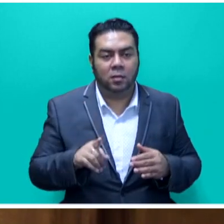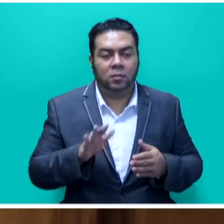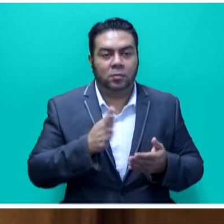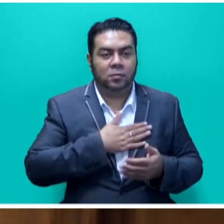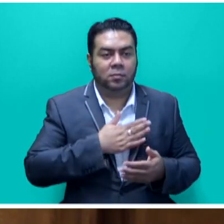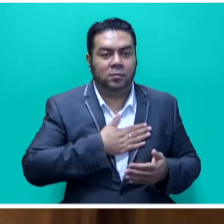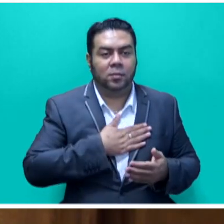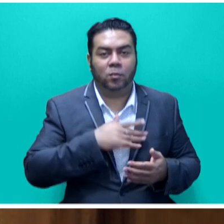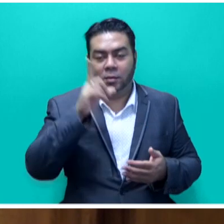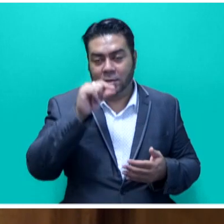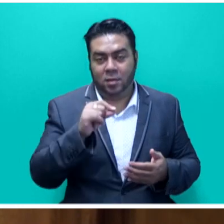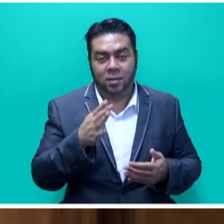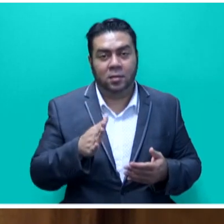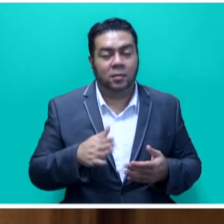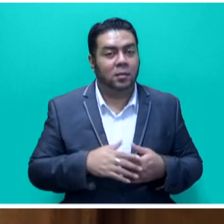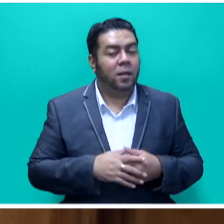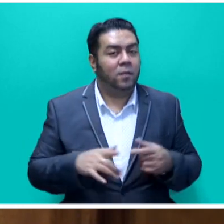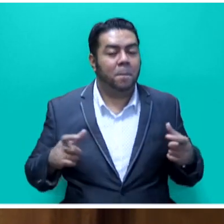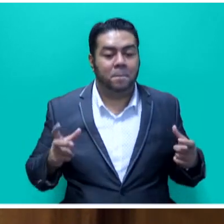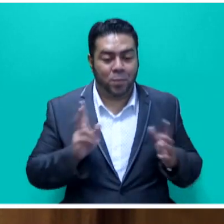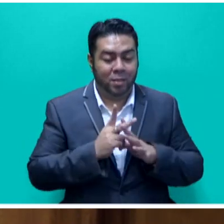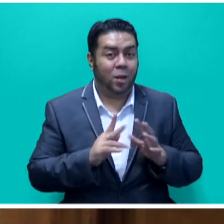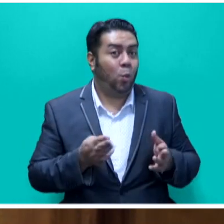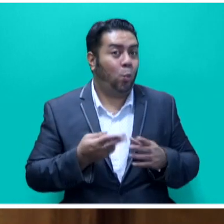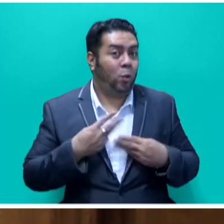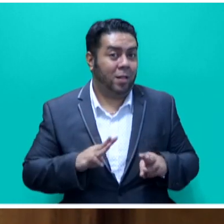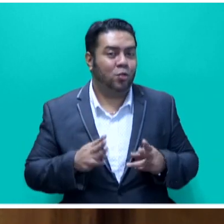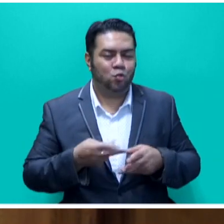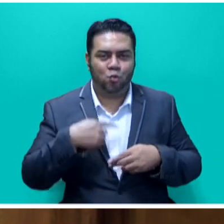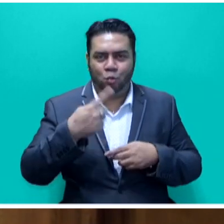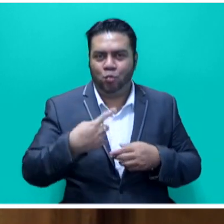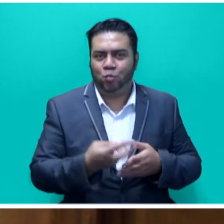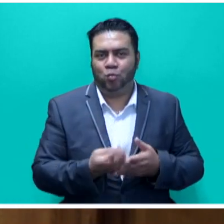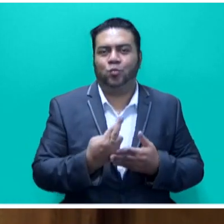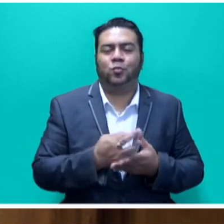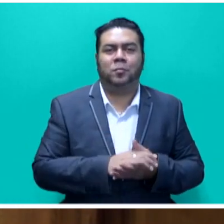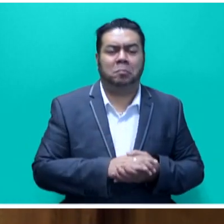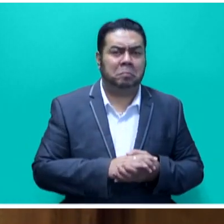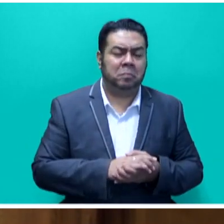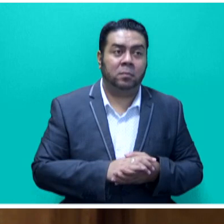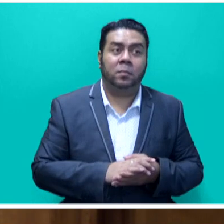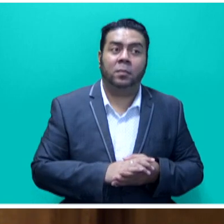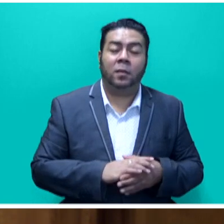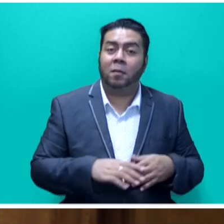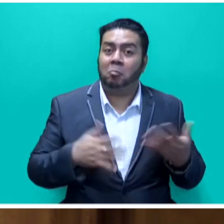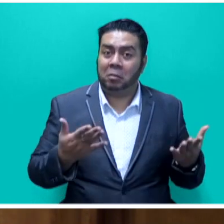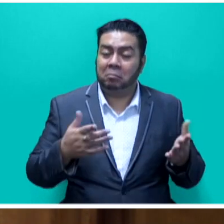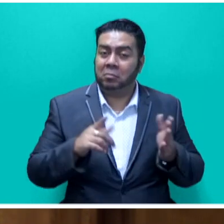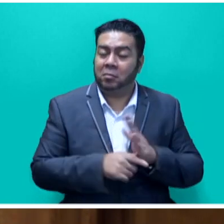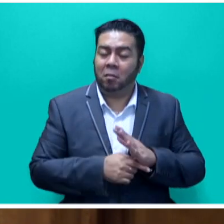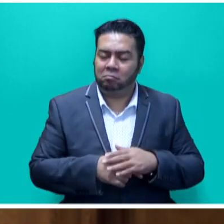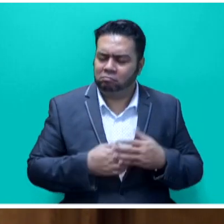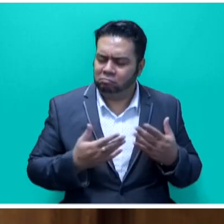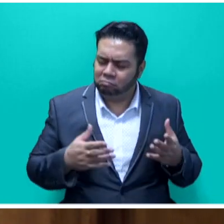While we can boast of having political will to continue the Fijian government's social protection programs, the times we are presently in are